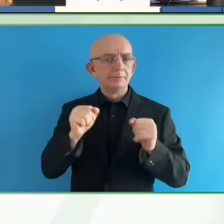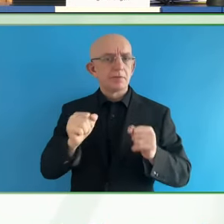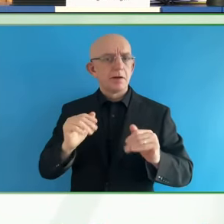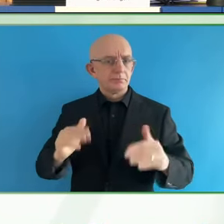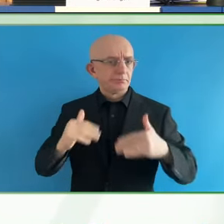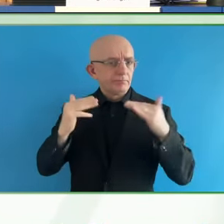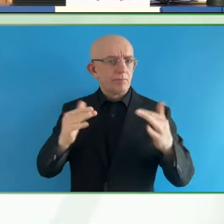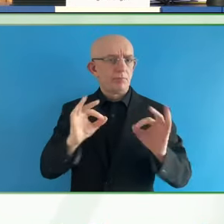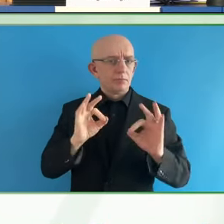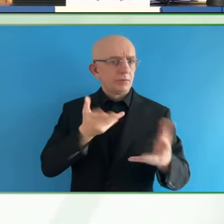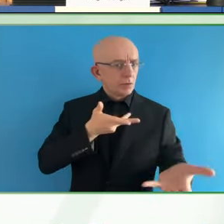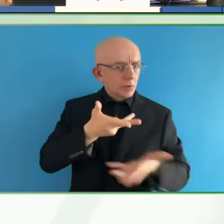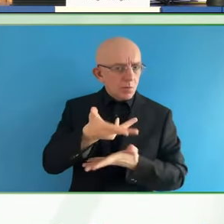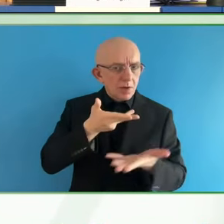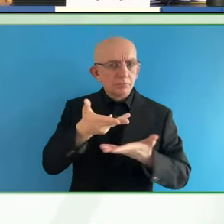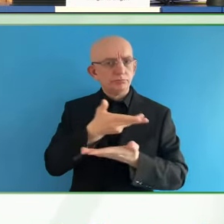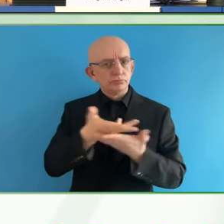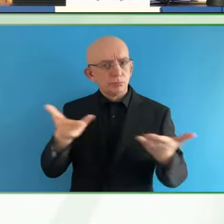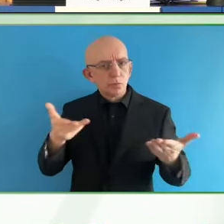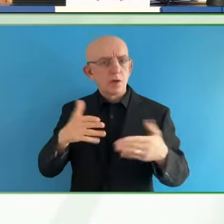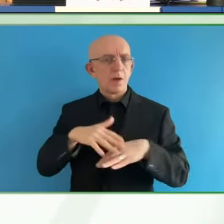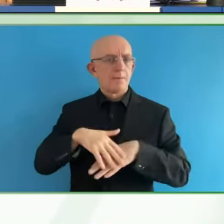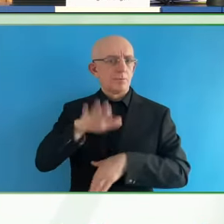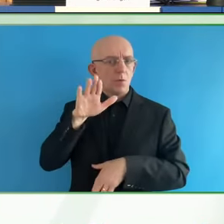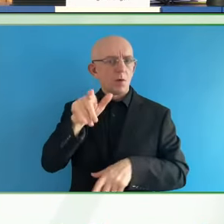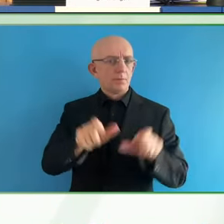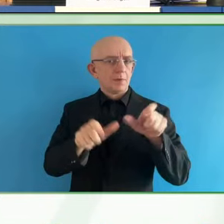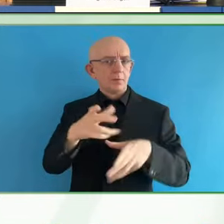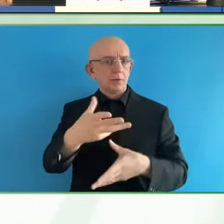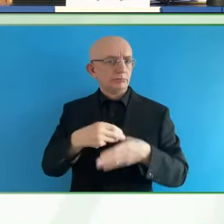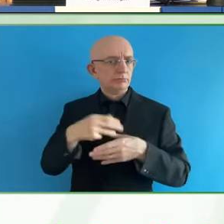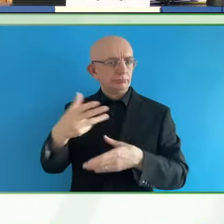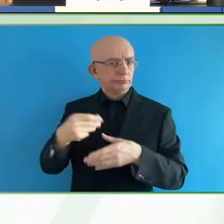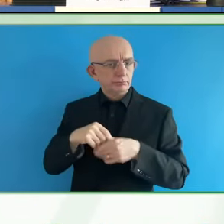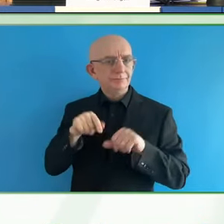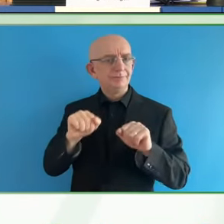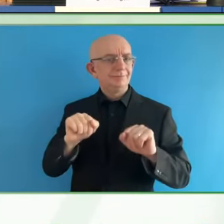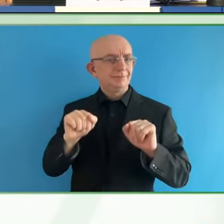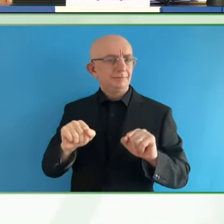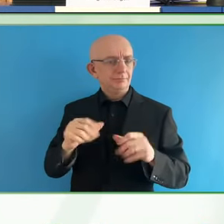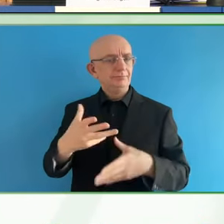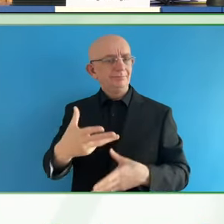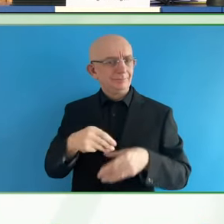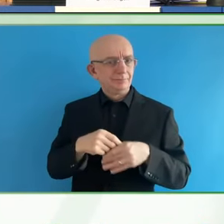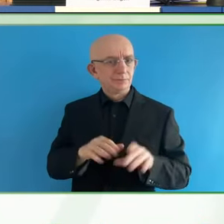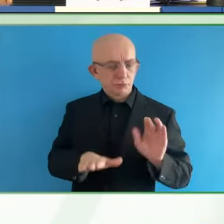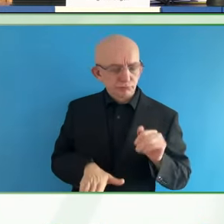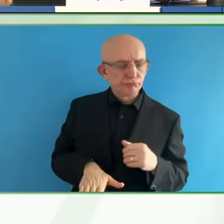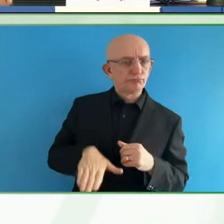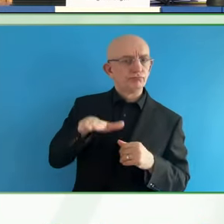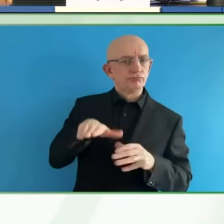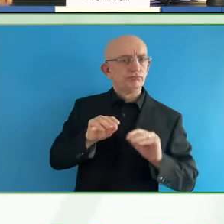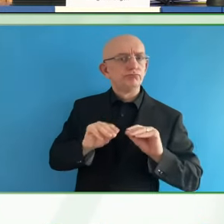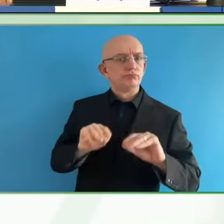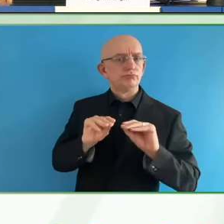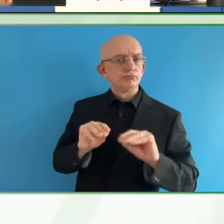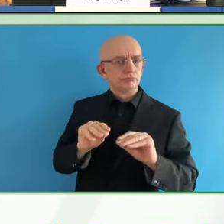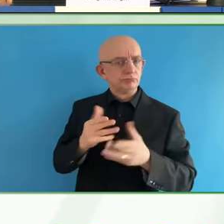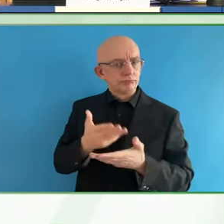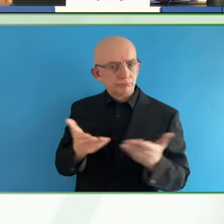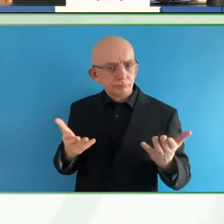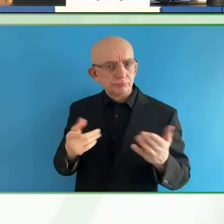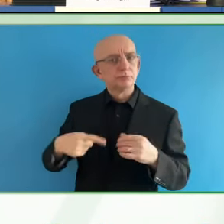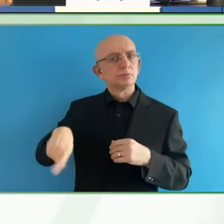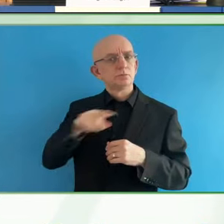The third operational element is to support all learners at times of transition. We want to facilitate cooperation between